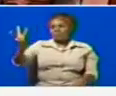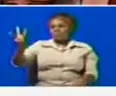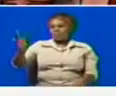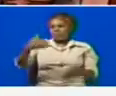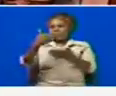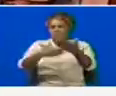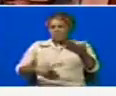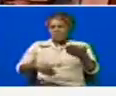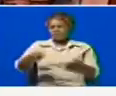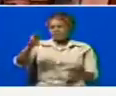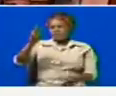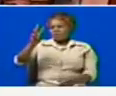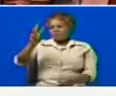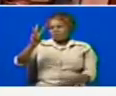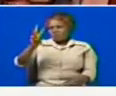is